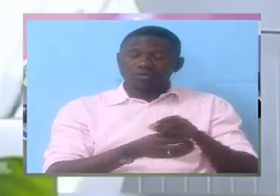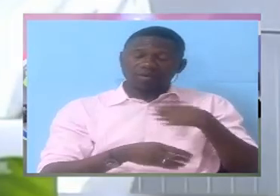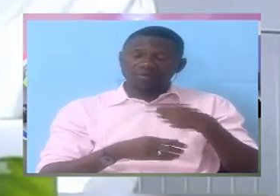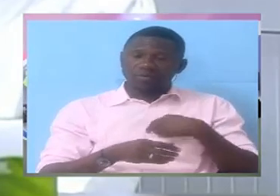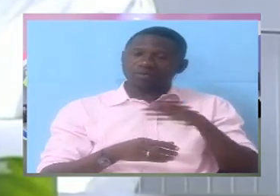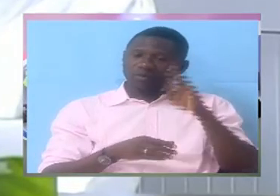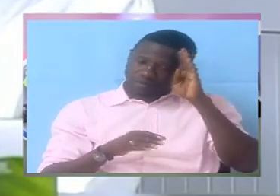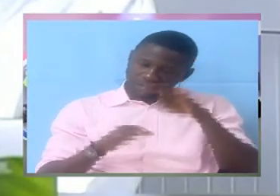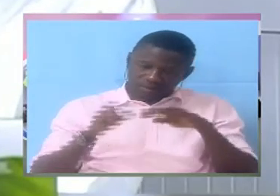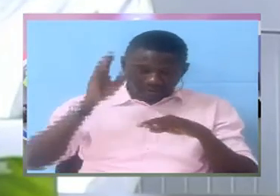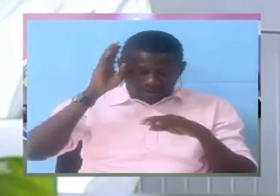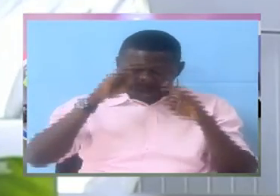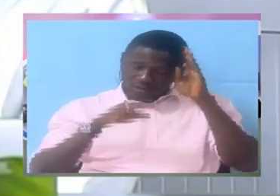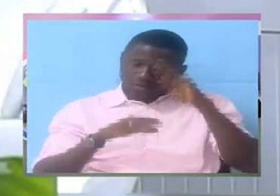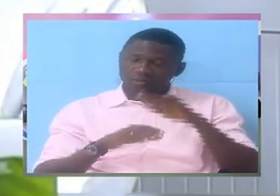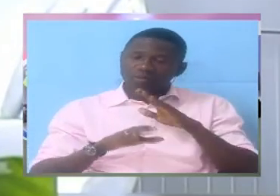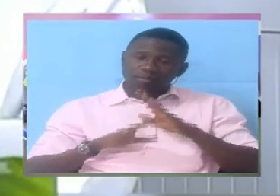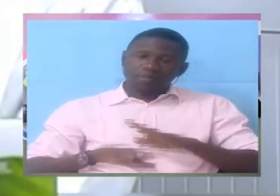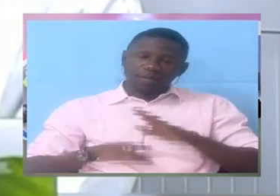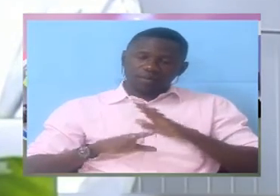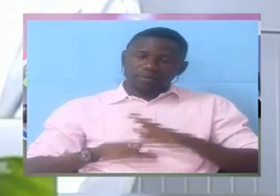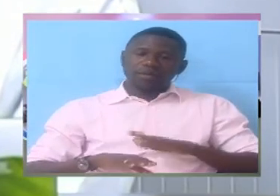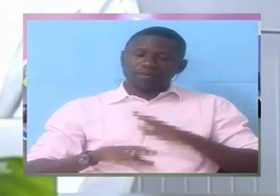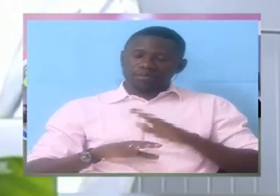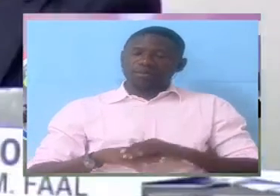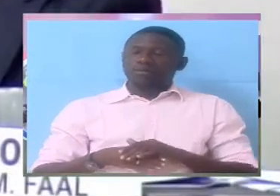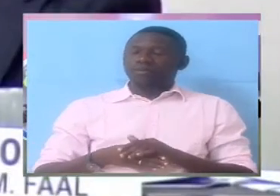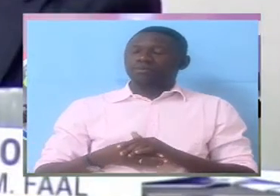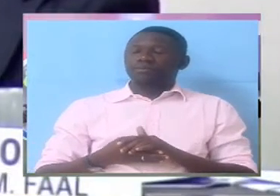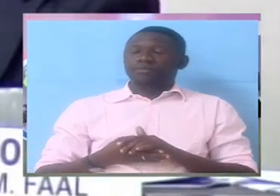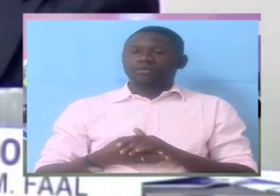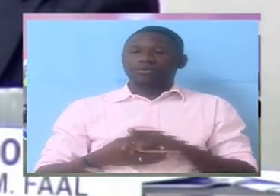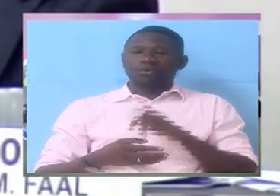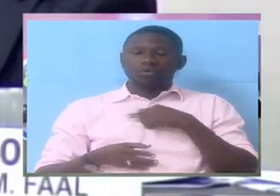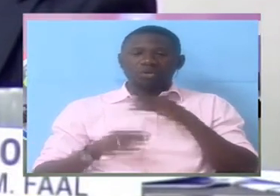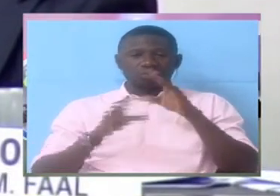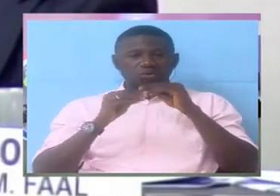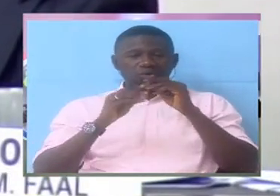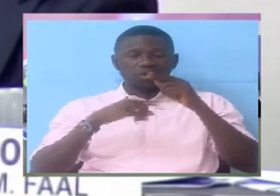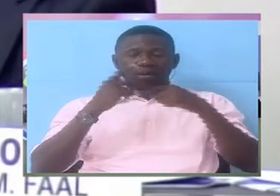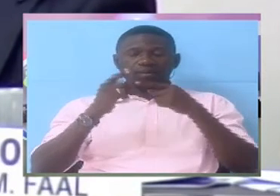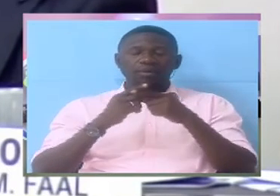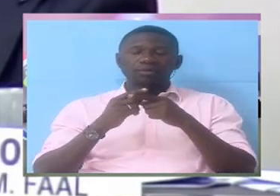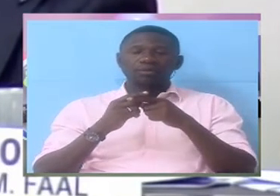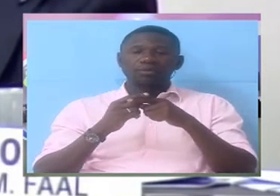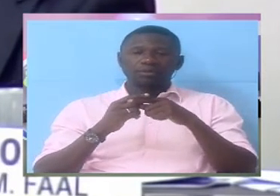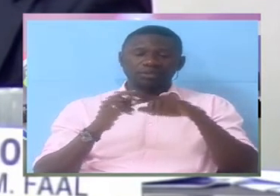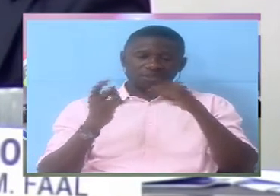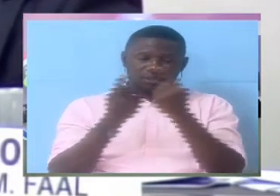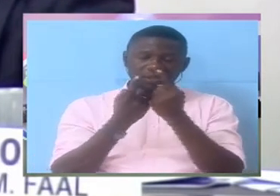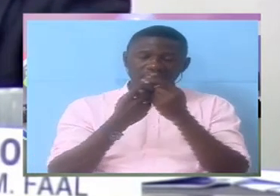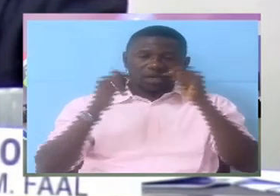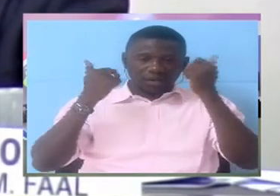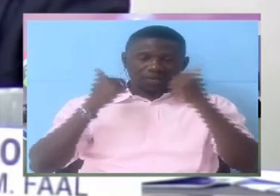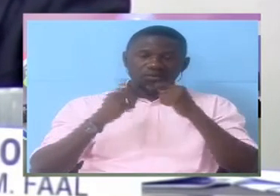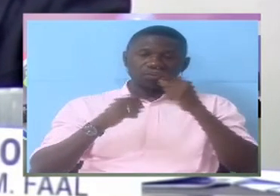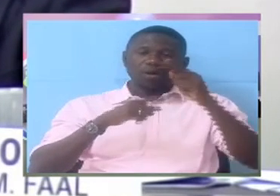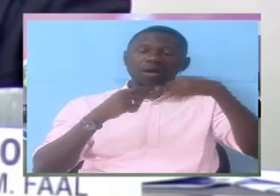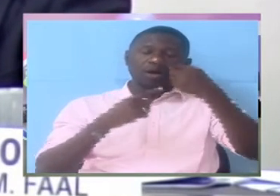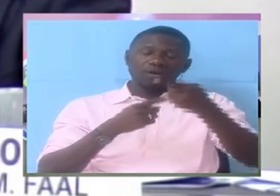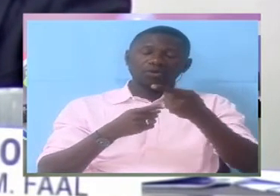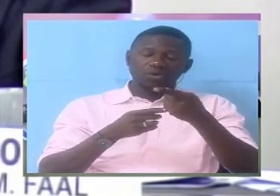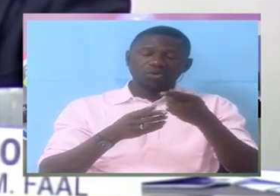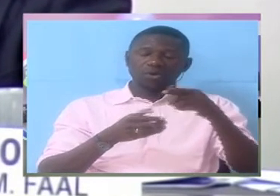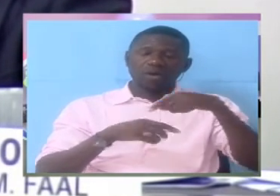la yamfo ku pour ko le yomfa. You are talking about the events post the tortures. Ni diam gon ko la menan ko